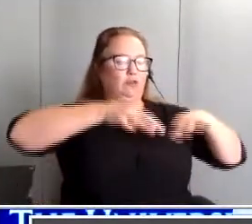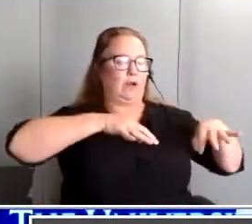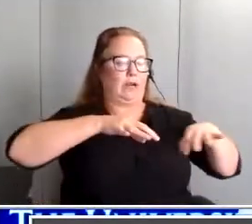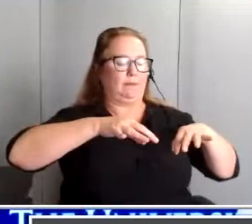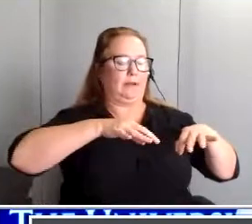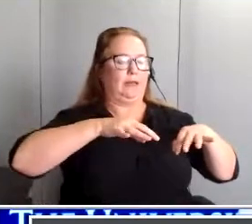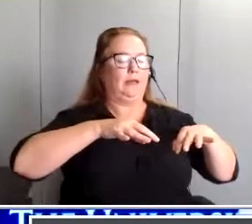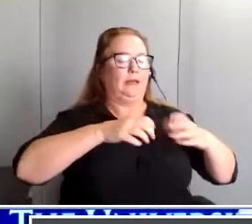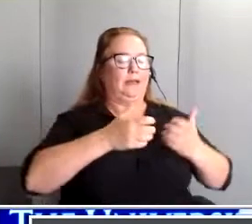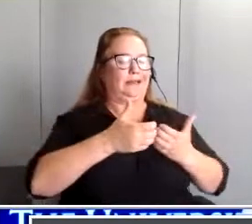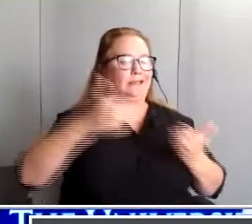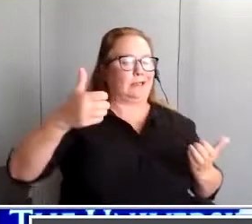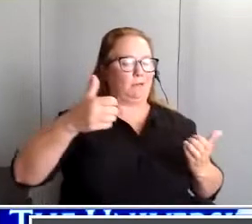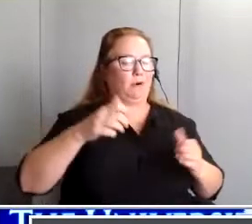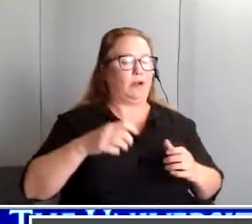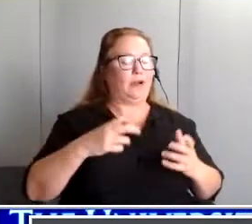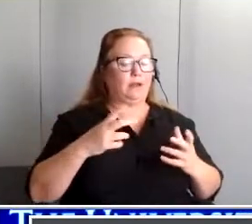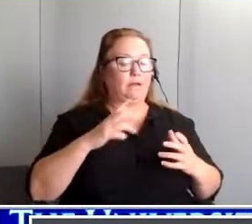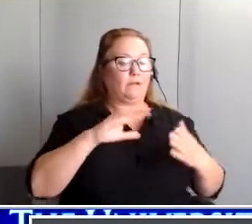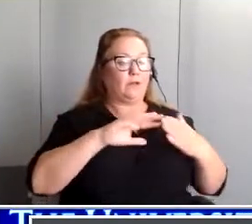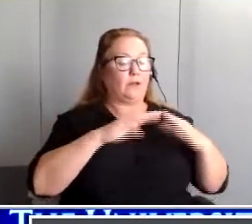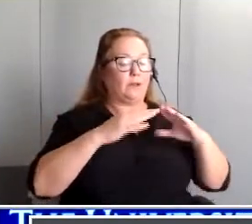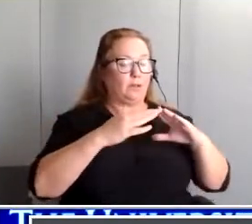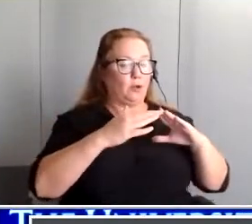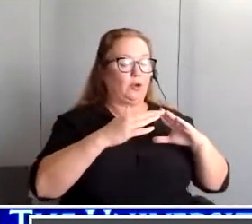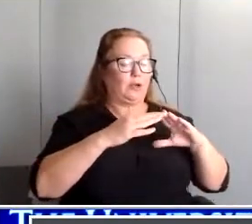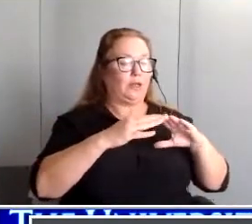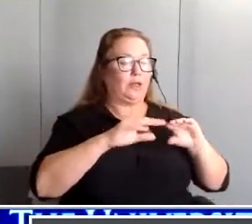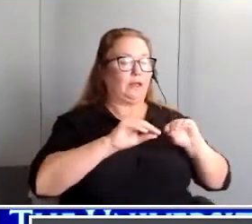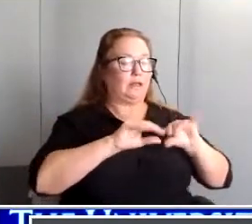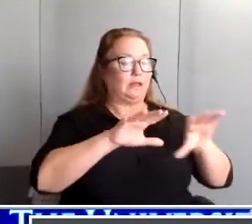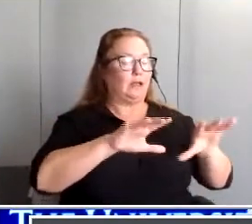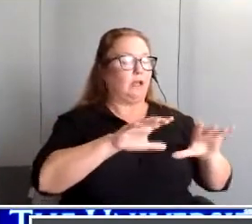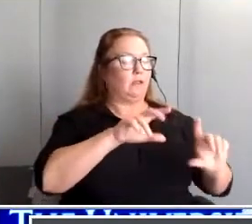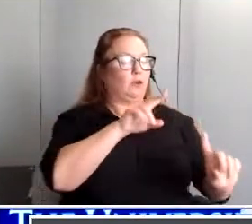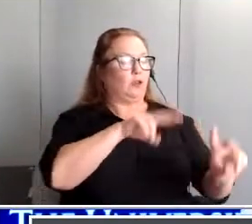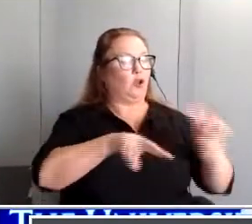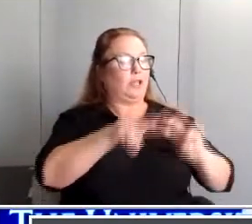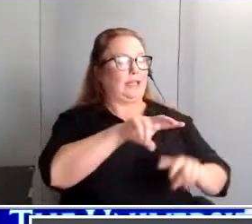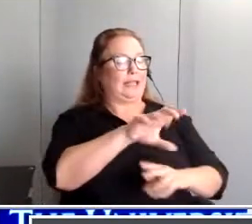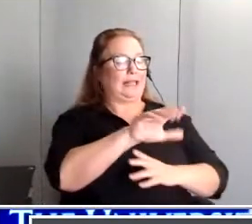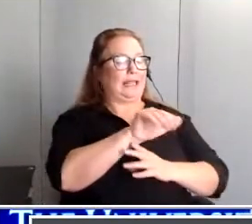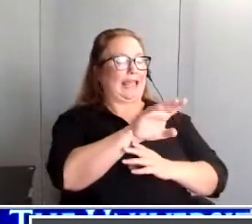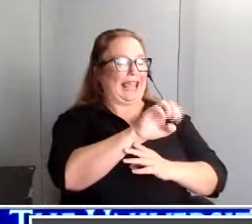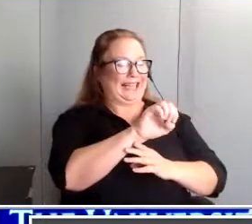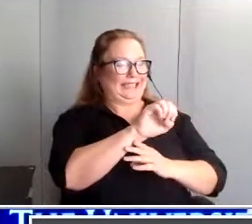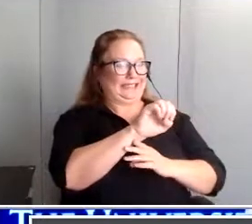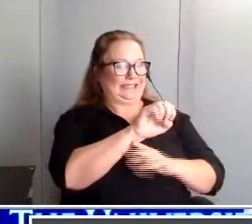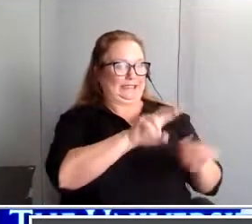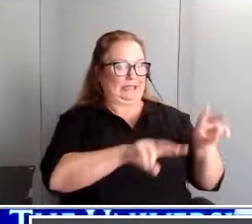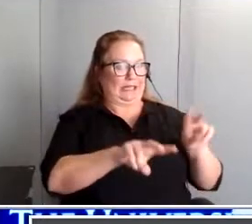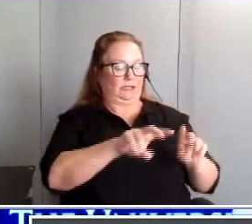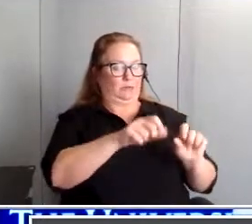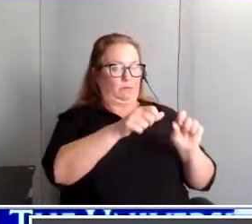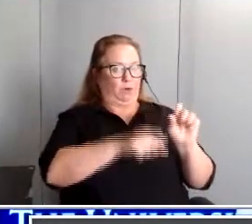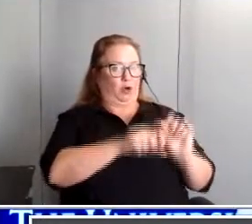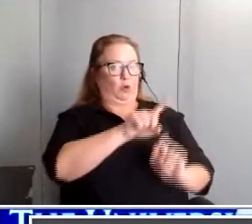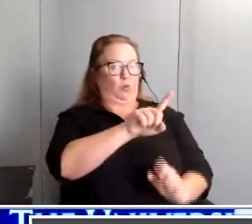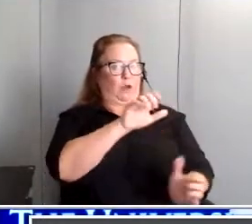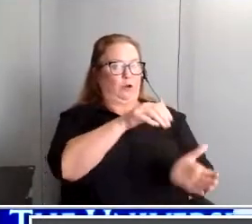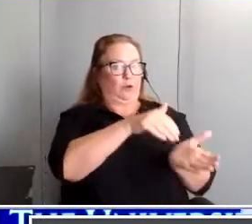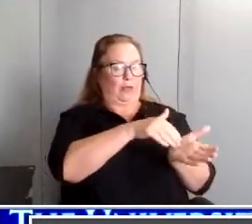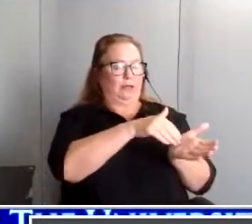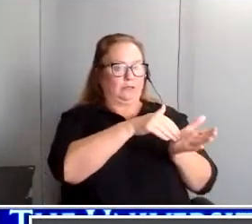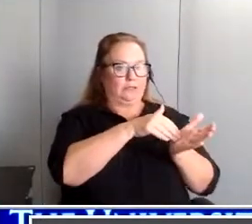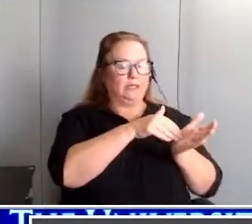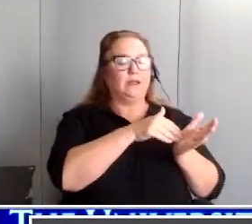those. For the community, they're really looking at cases and the cases per 100,000.